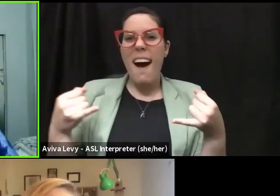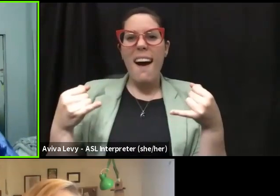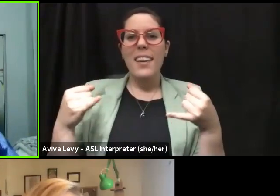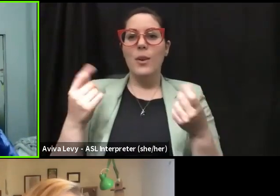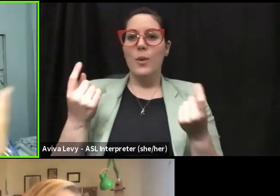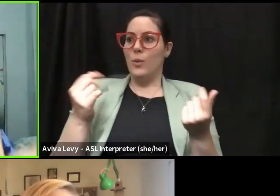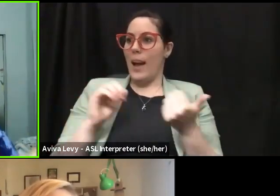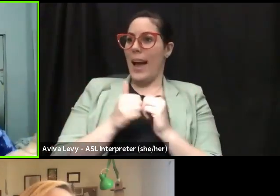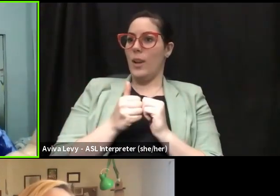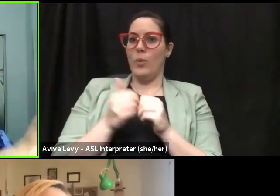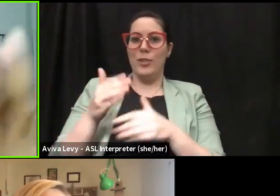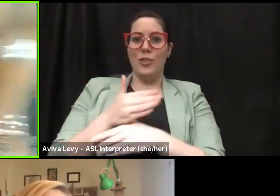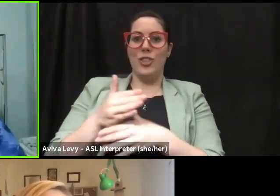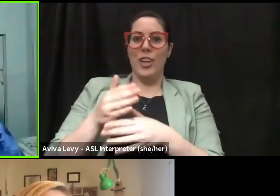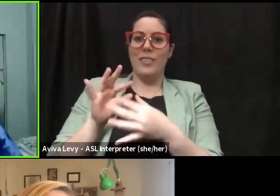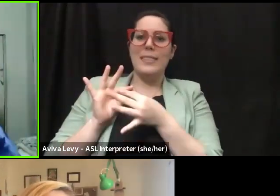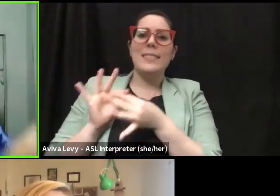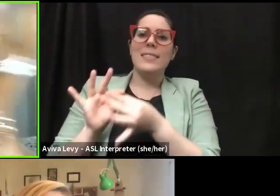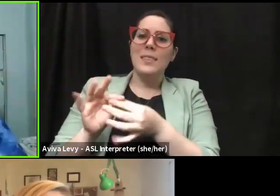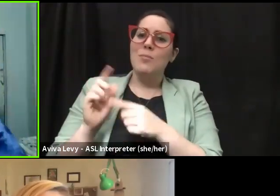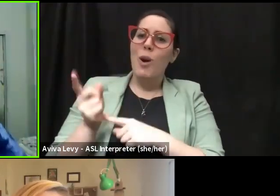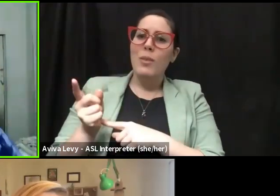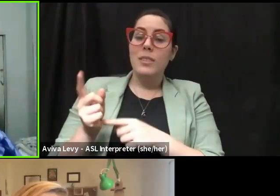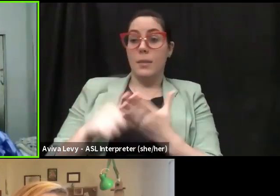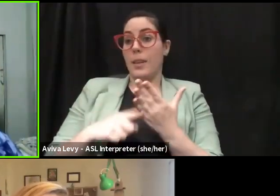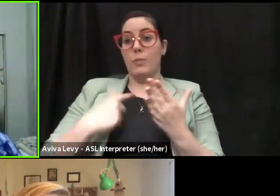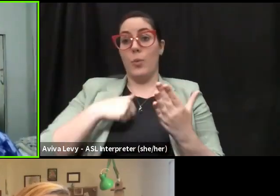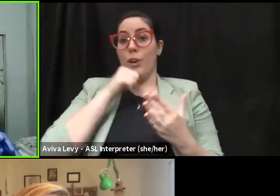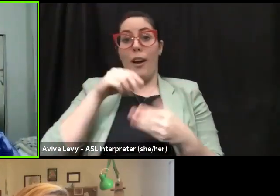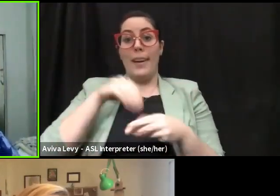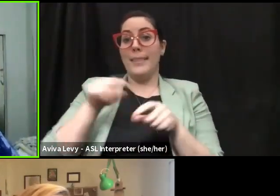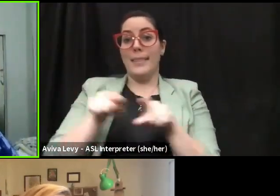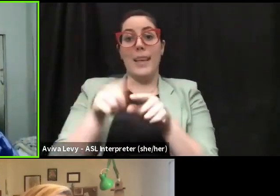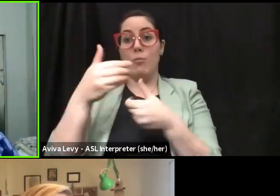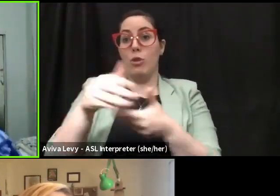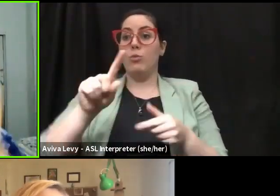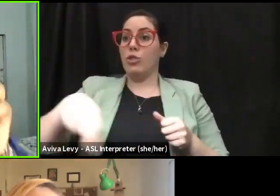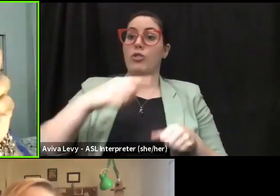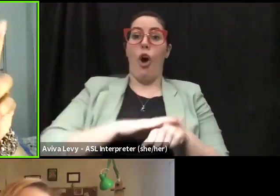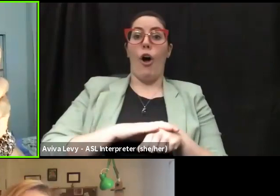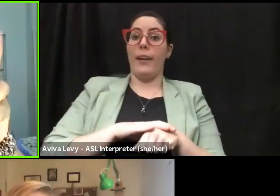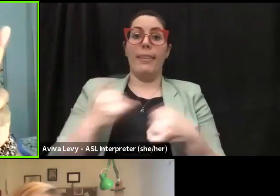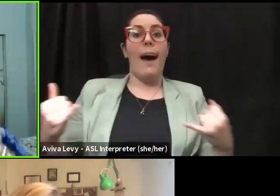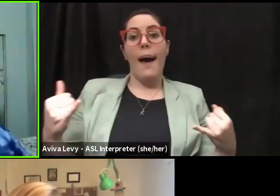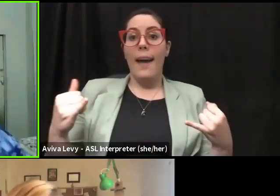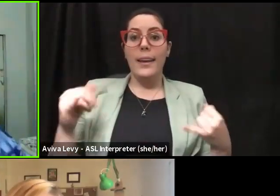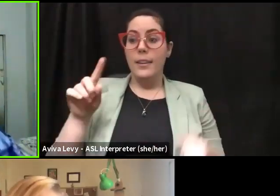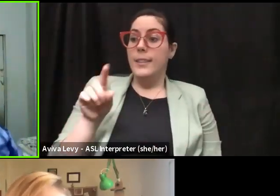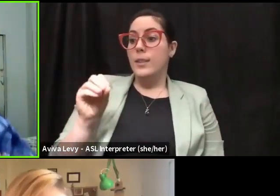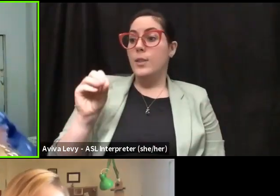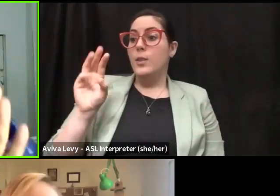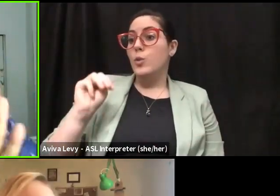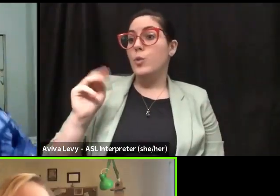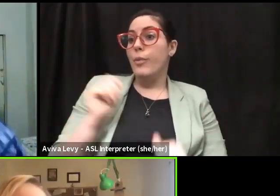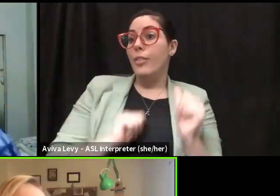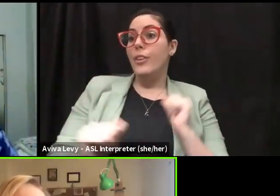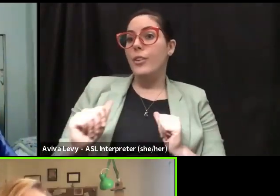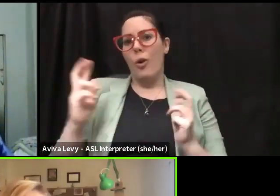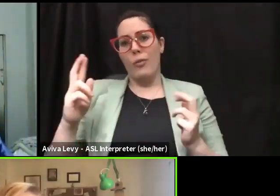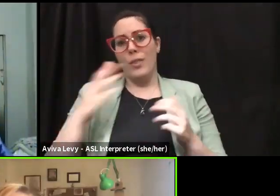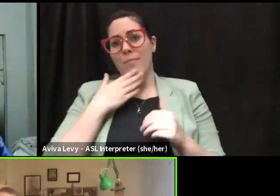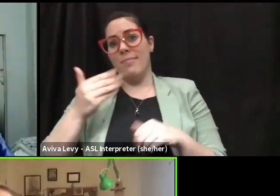in the same room, and that we're on this virtual landscape that is now Zoom, and hopefully something better soon. Sorry, Zoom.